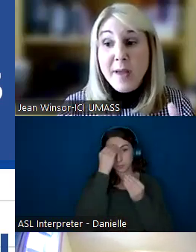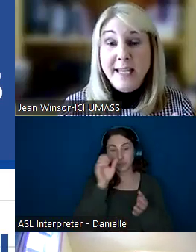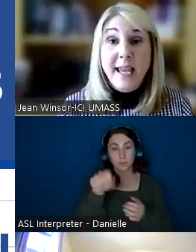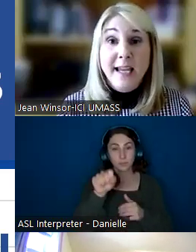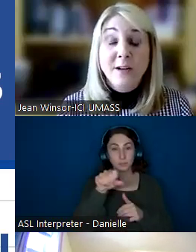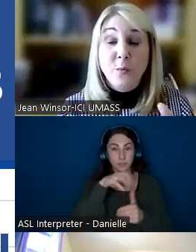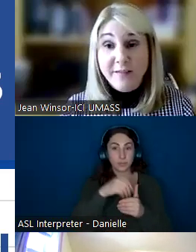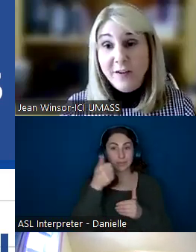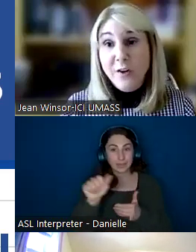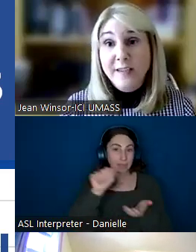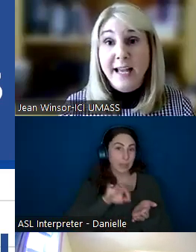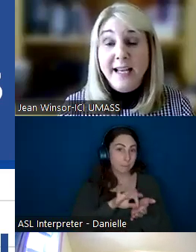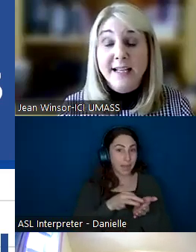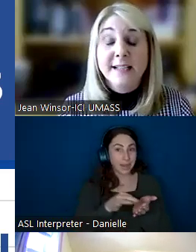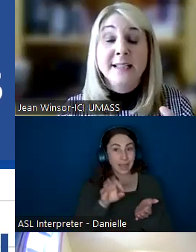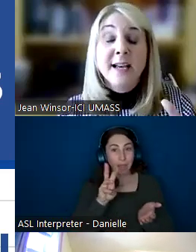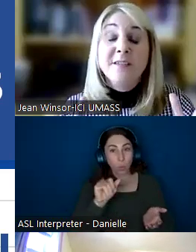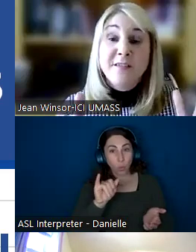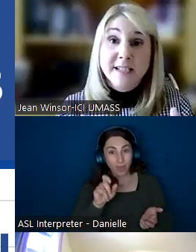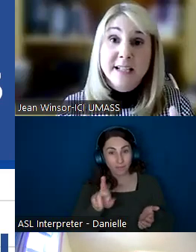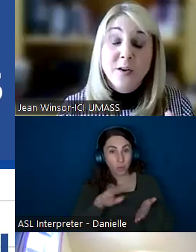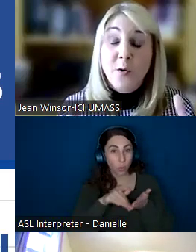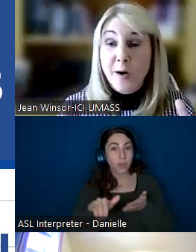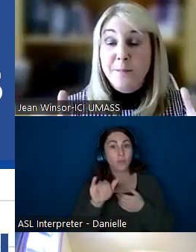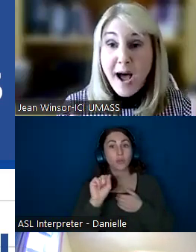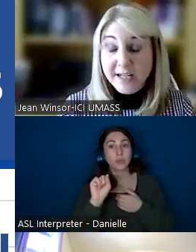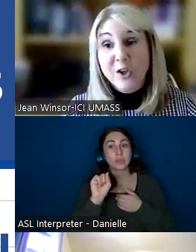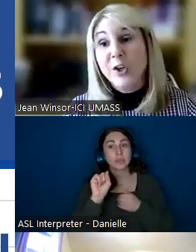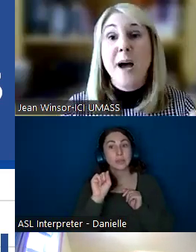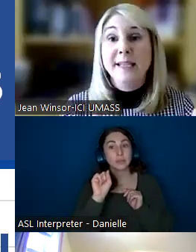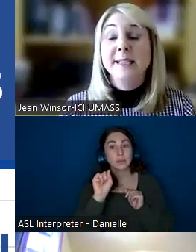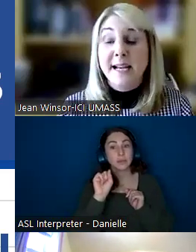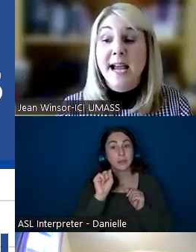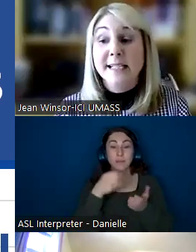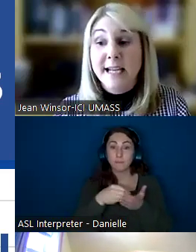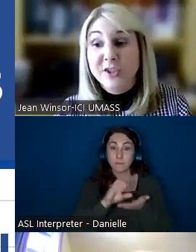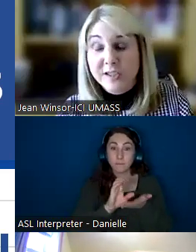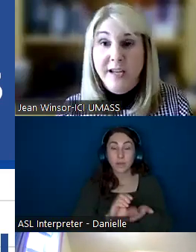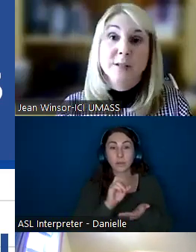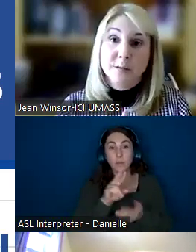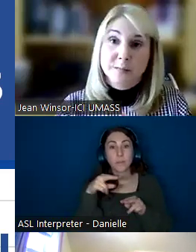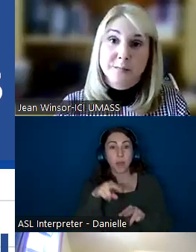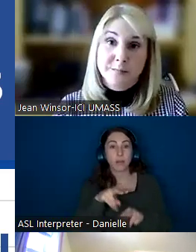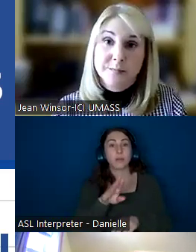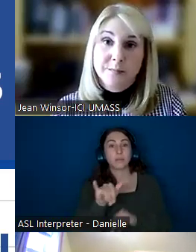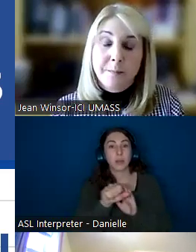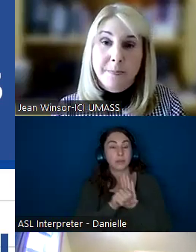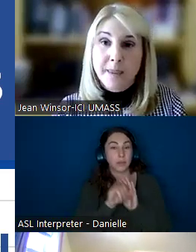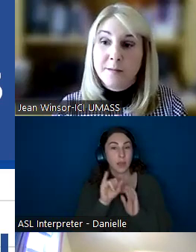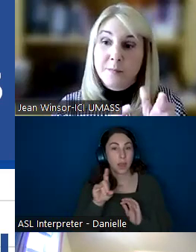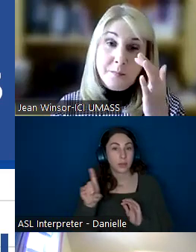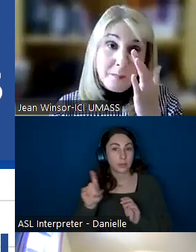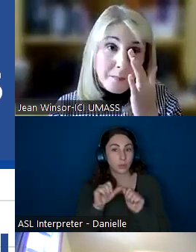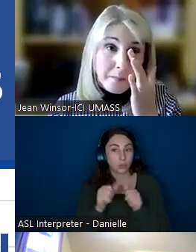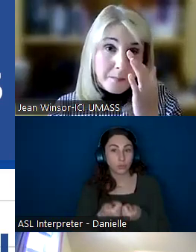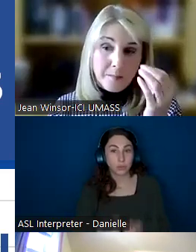any Medicaid waiver that is funded or monitored by the state IDD agency.